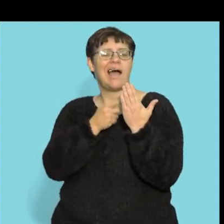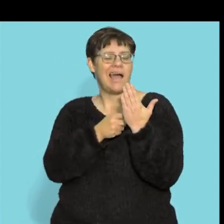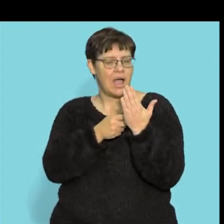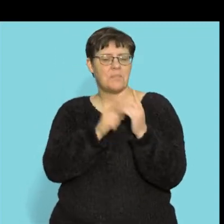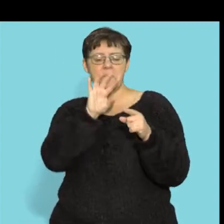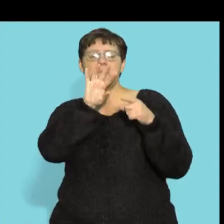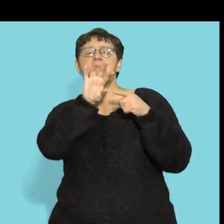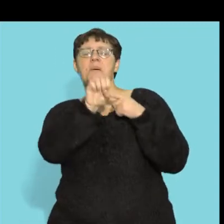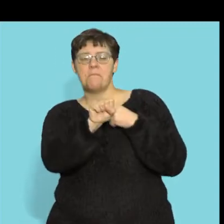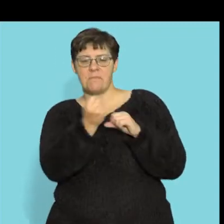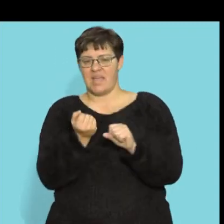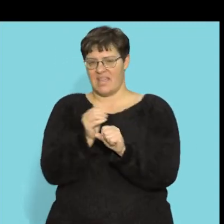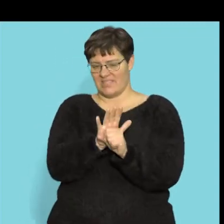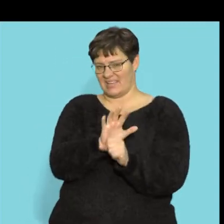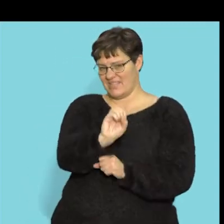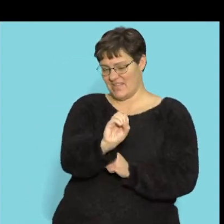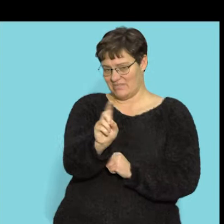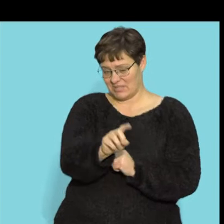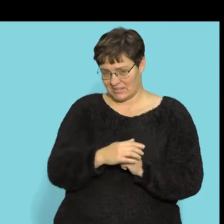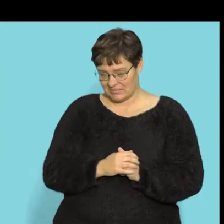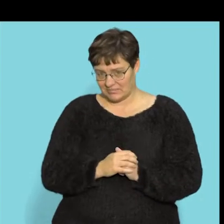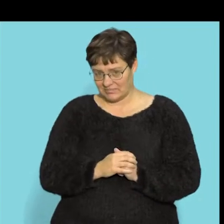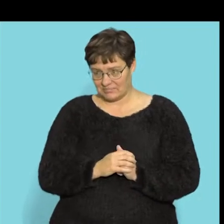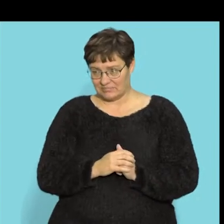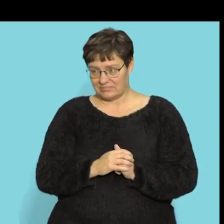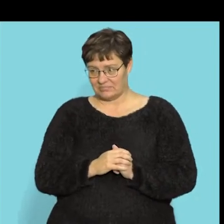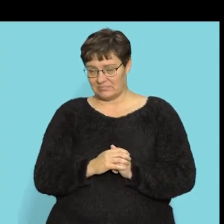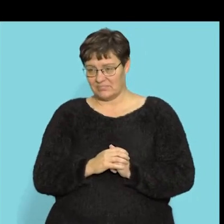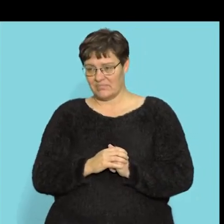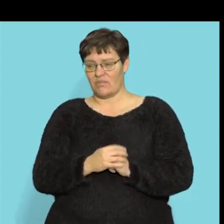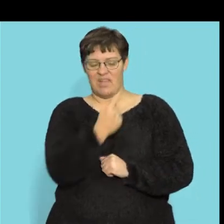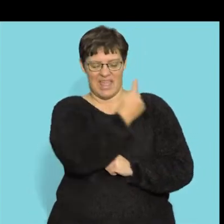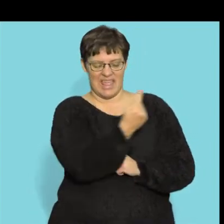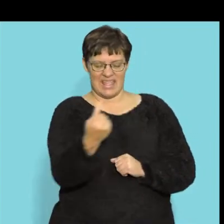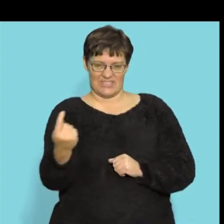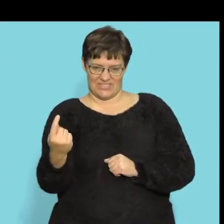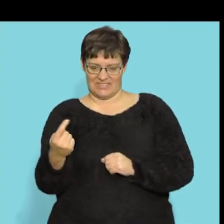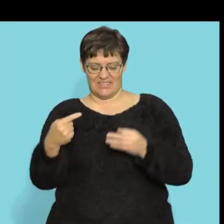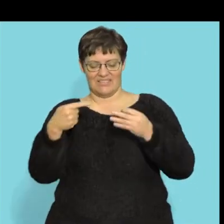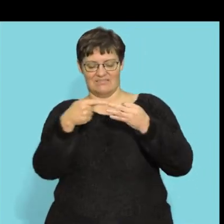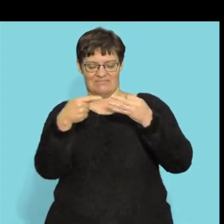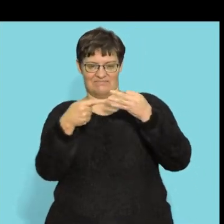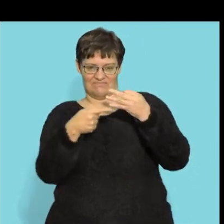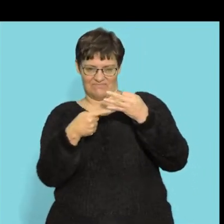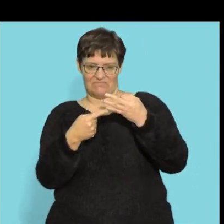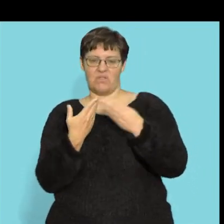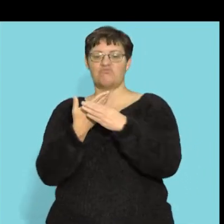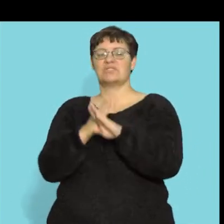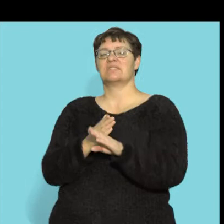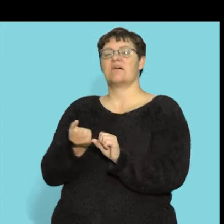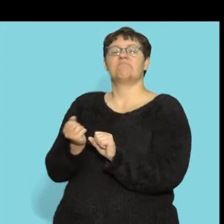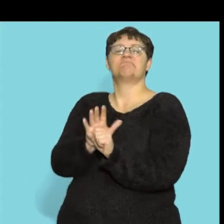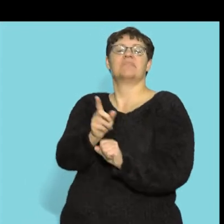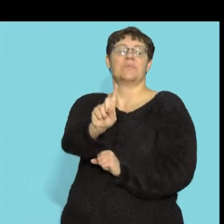effect, okay, the effect of each of these three factors on resistance. So in other words, we are saying, how does